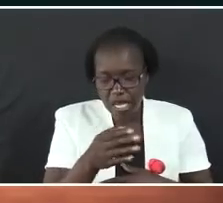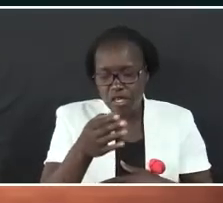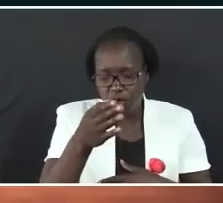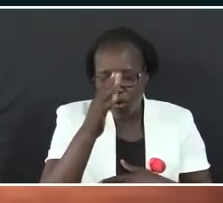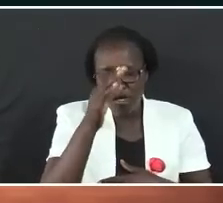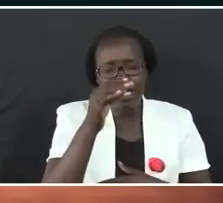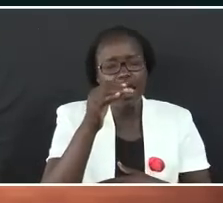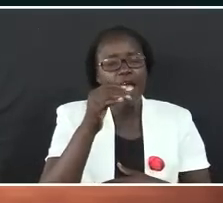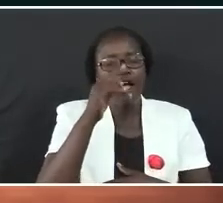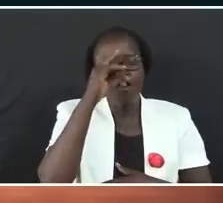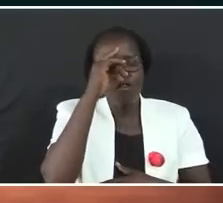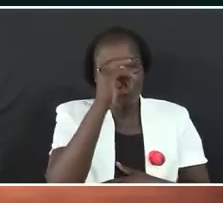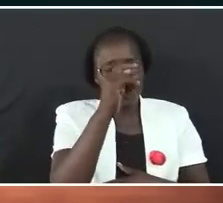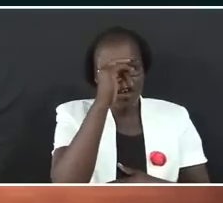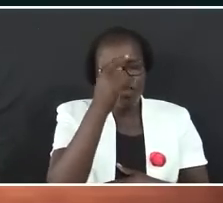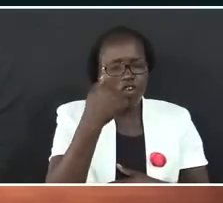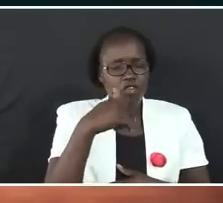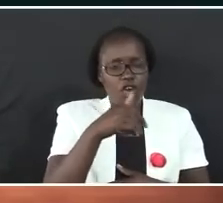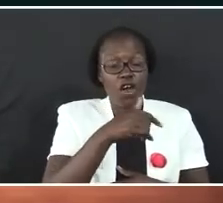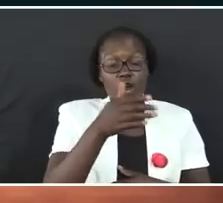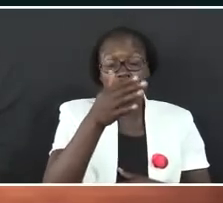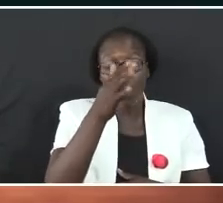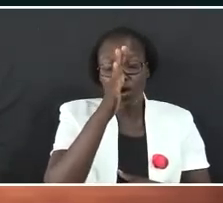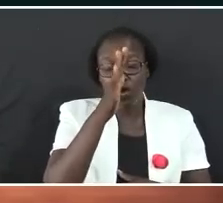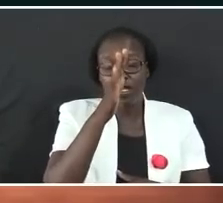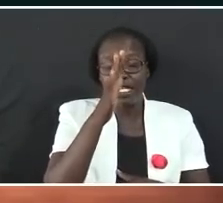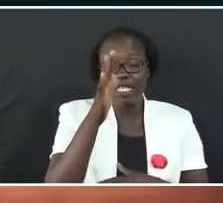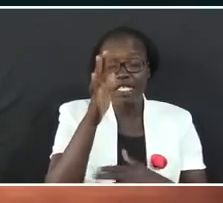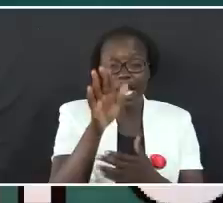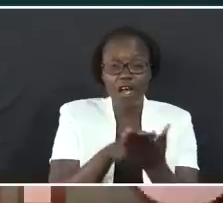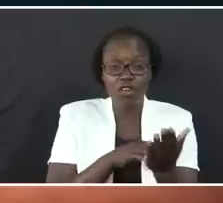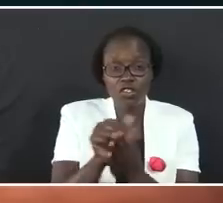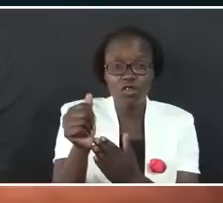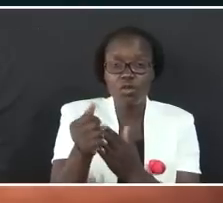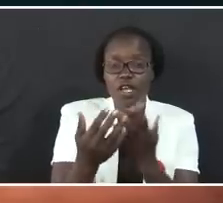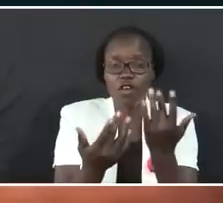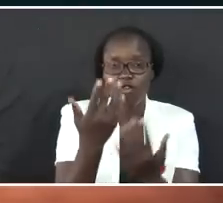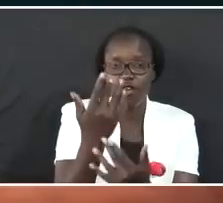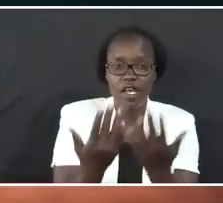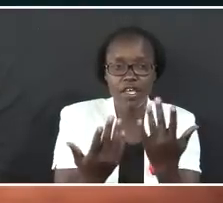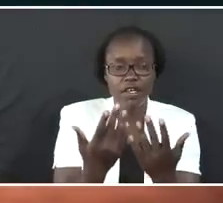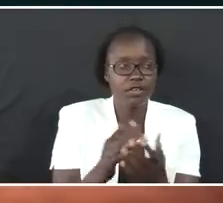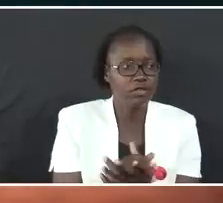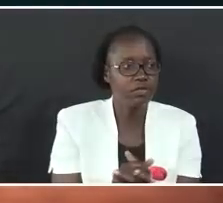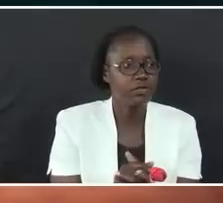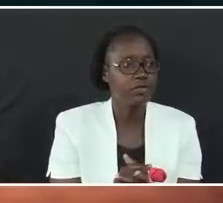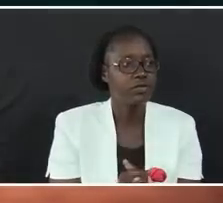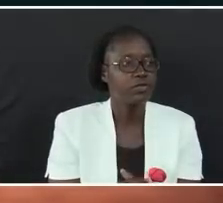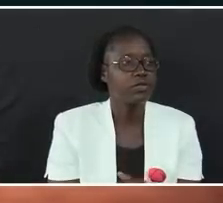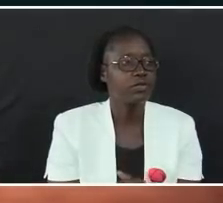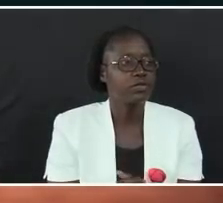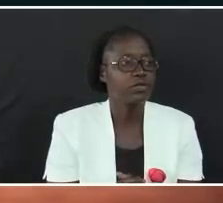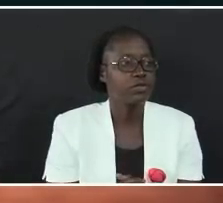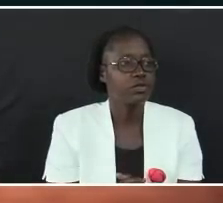godly fear. For our God is a consuming what? Fire.